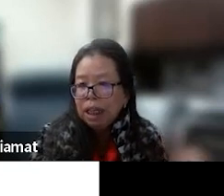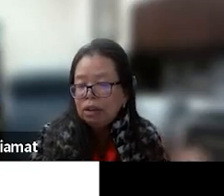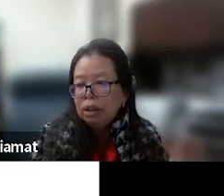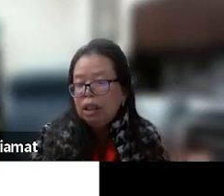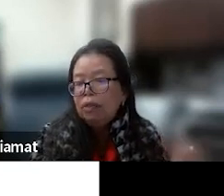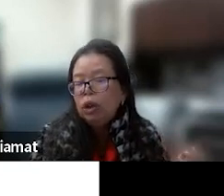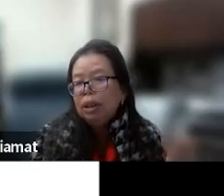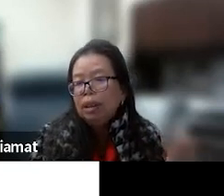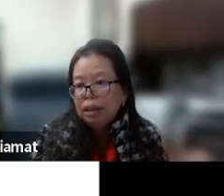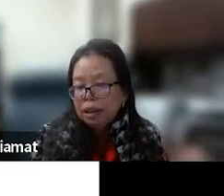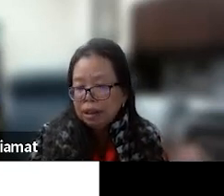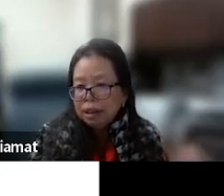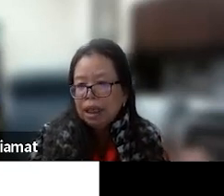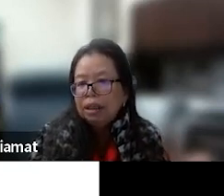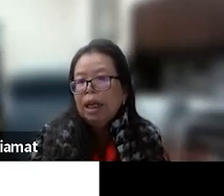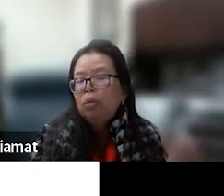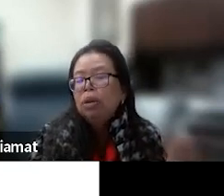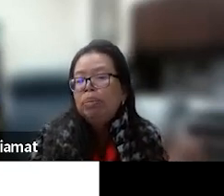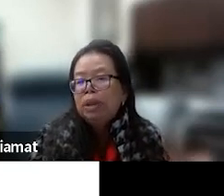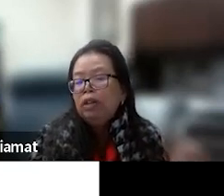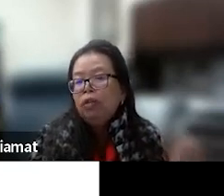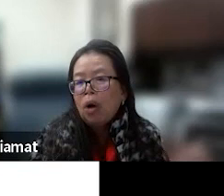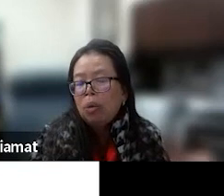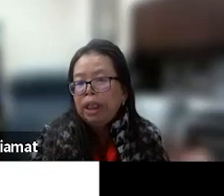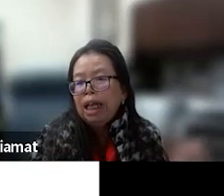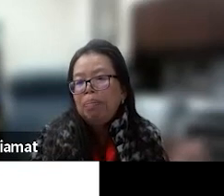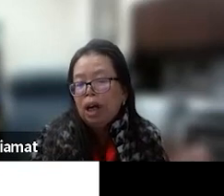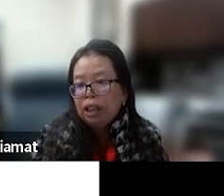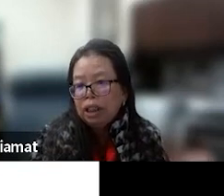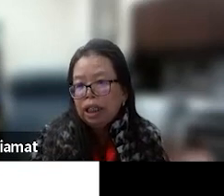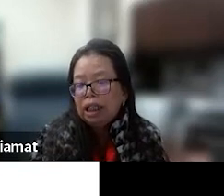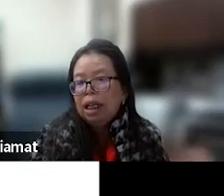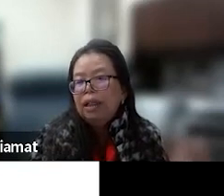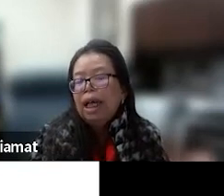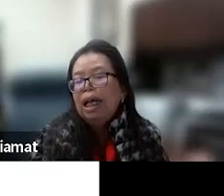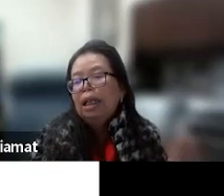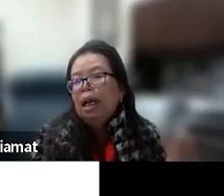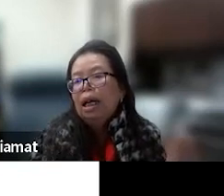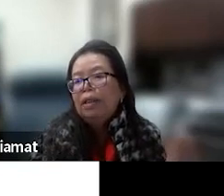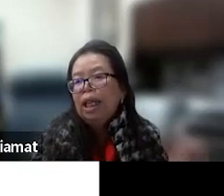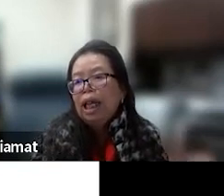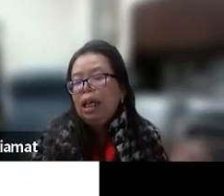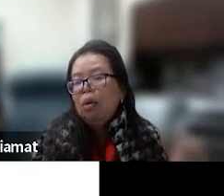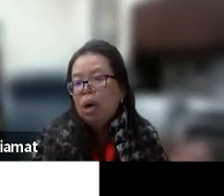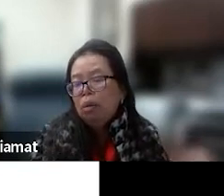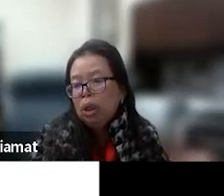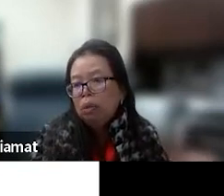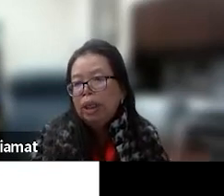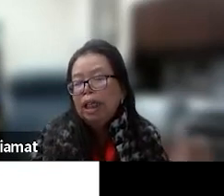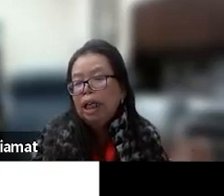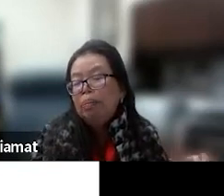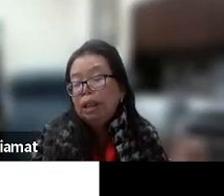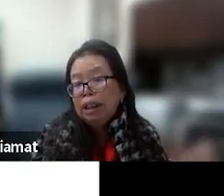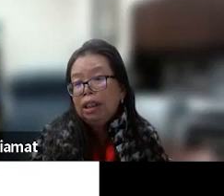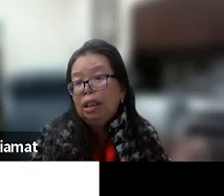first bucket, to individual artists that will bring forward a project that they want to work